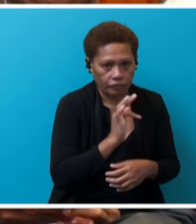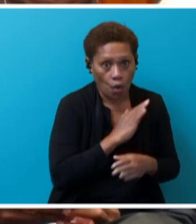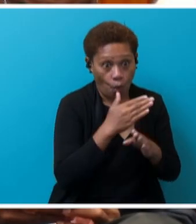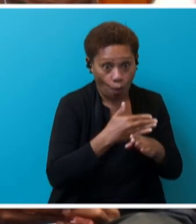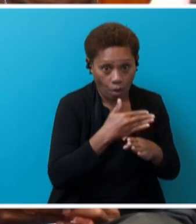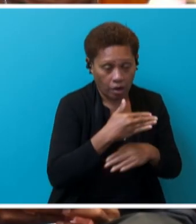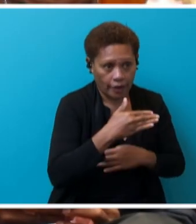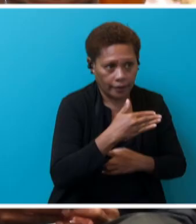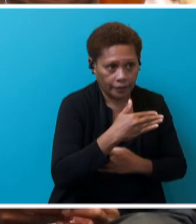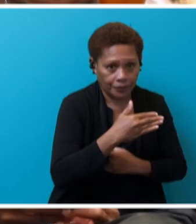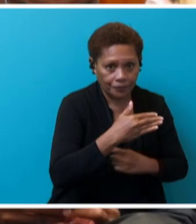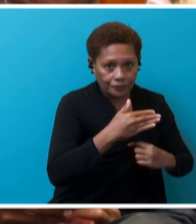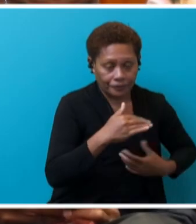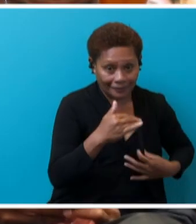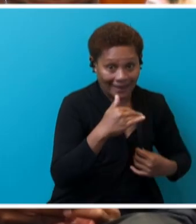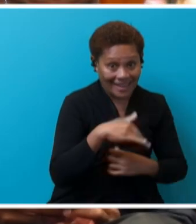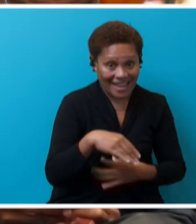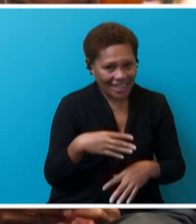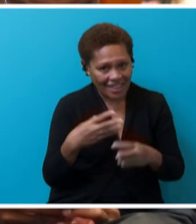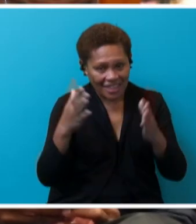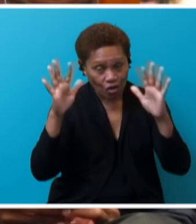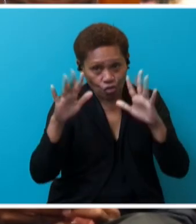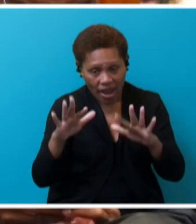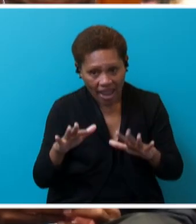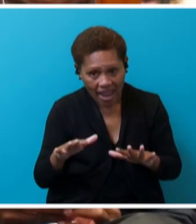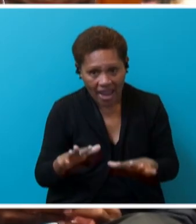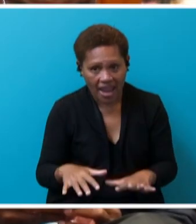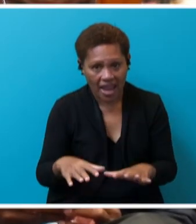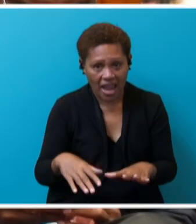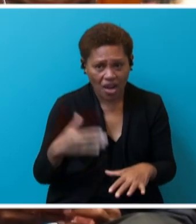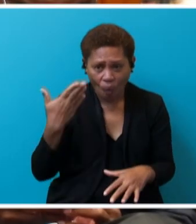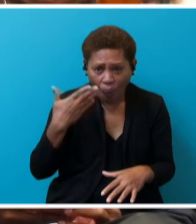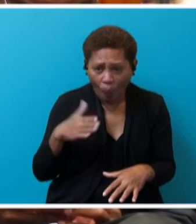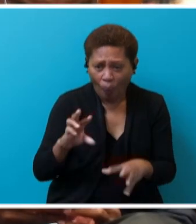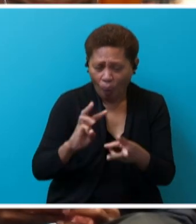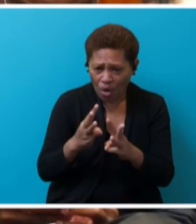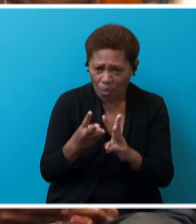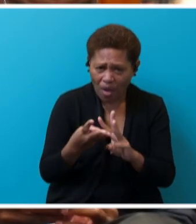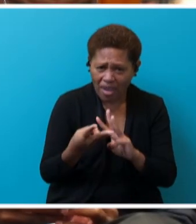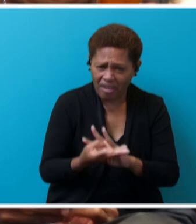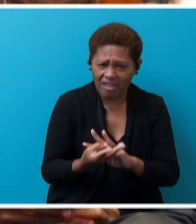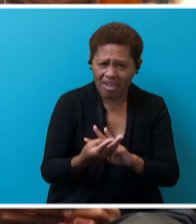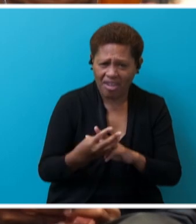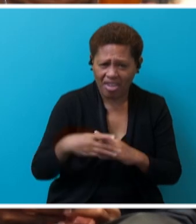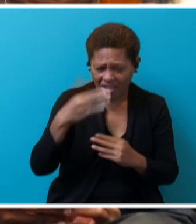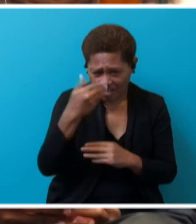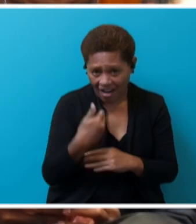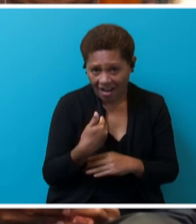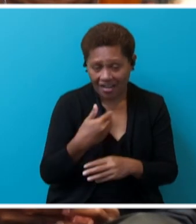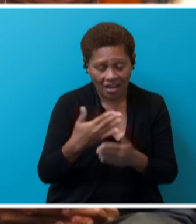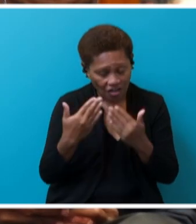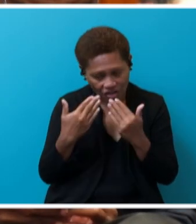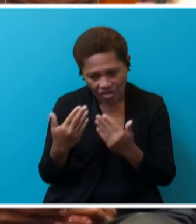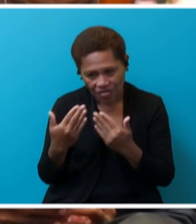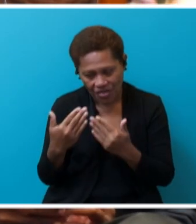in the wet, in the heat and the mud, day and night when there's emergencies. And I thank them sincerely